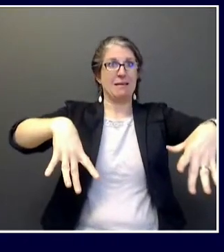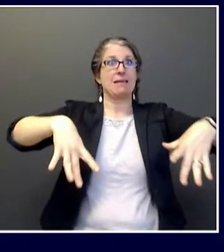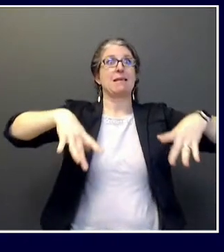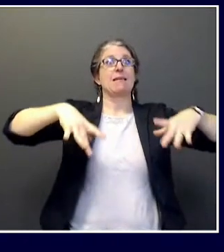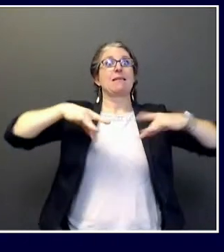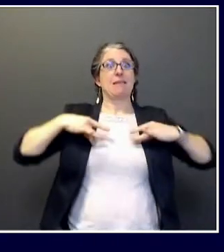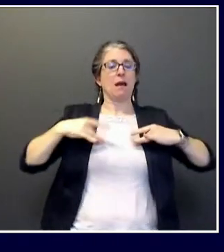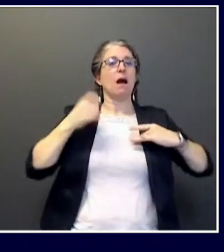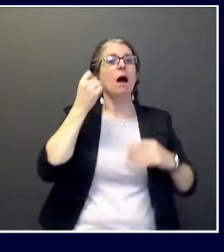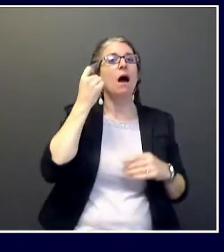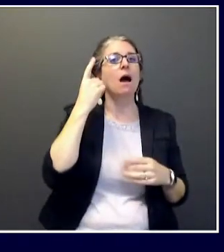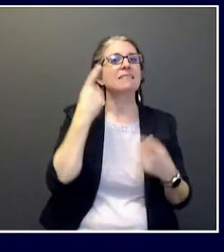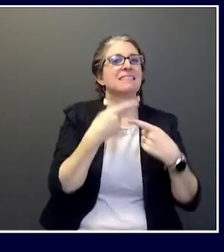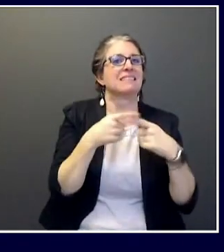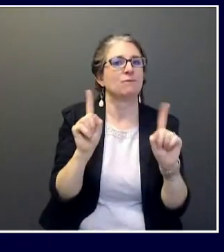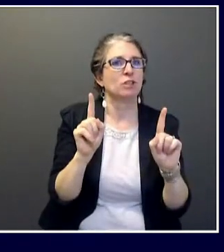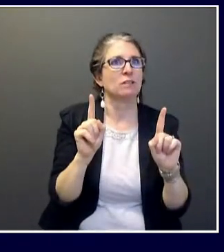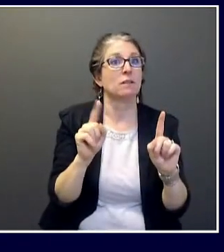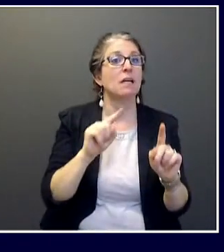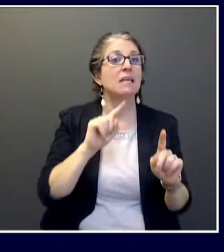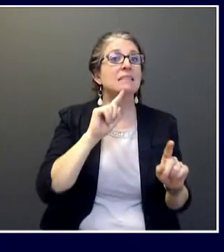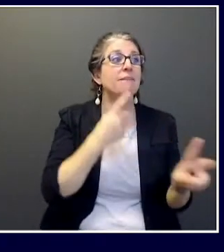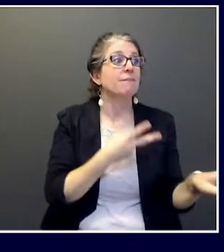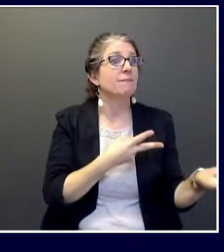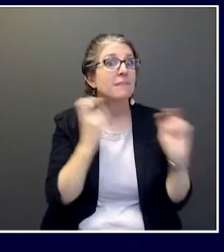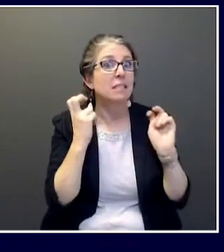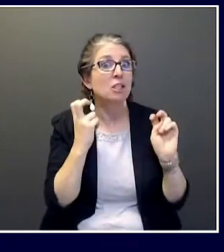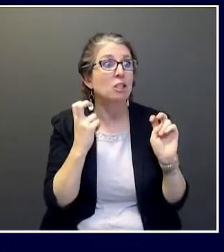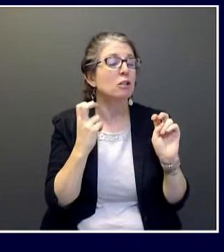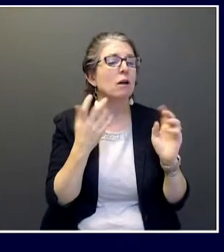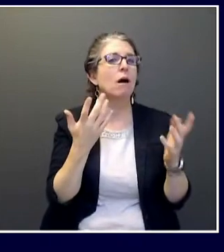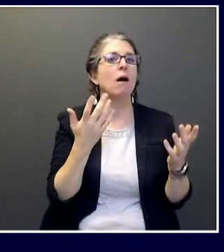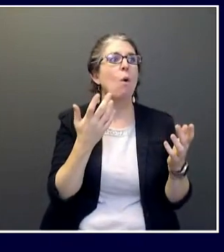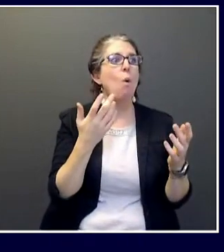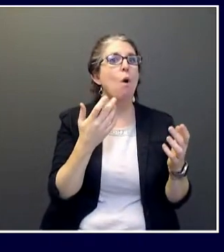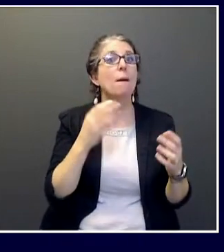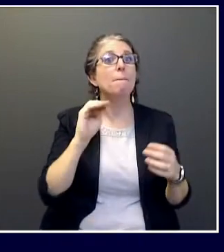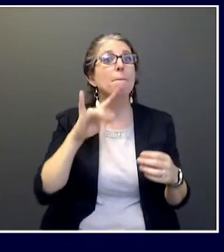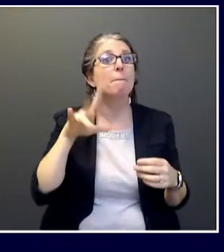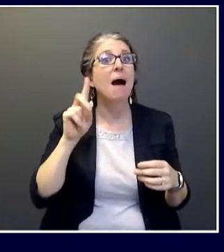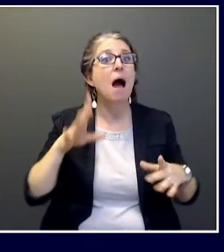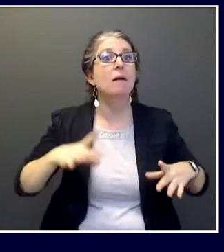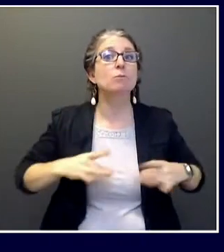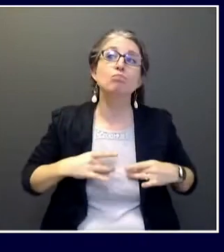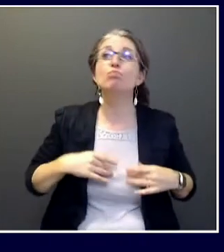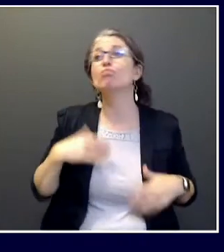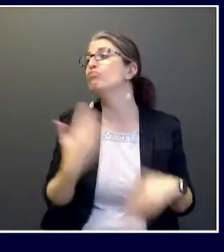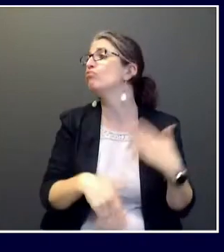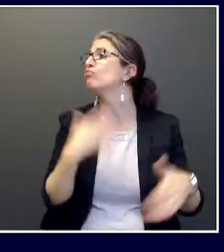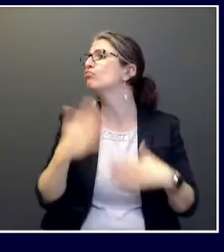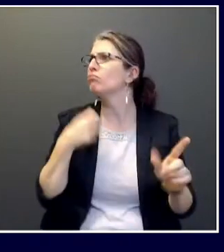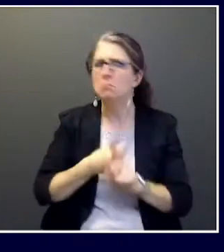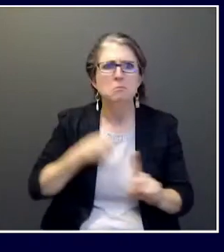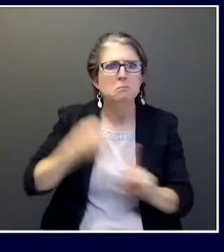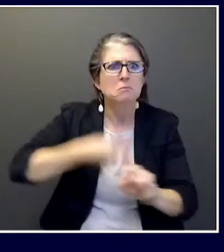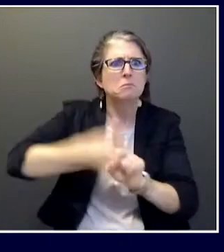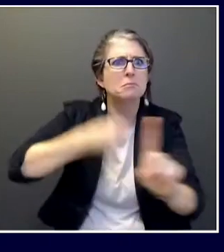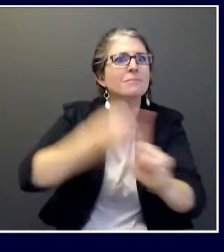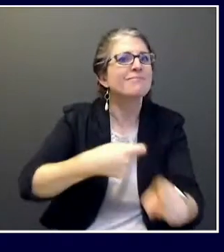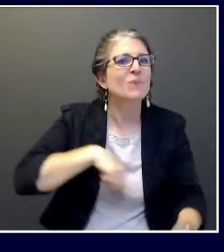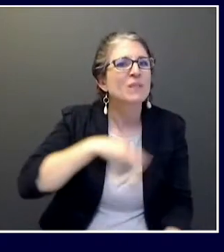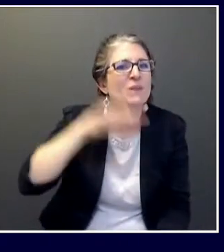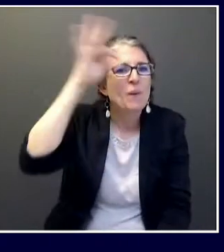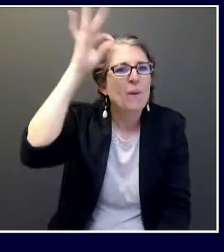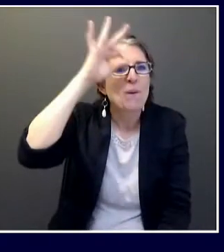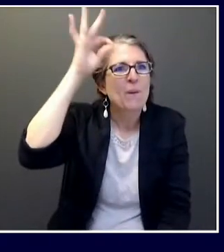as it is in adults, which decreases the urgency of the vaccine. The other, I think, Patty, that's driving the lower rates of vaccination in that group,